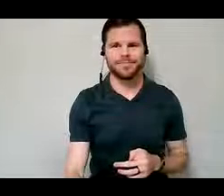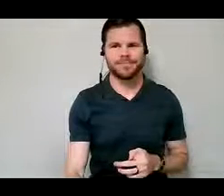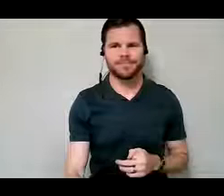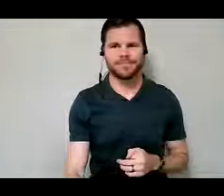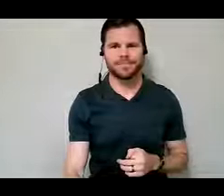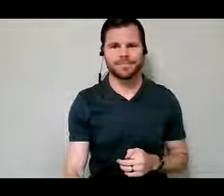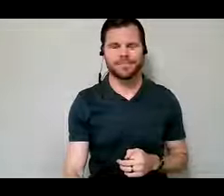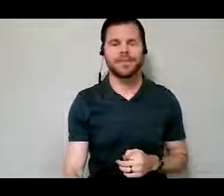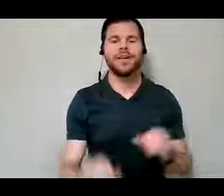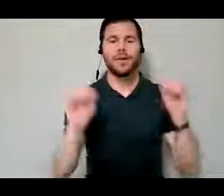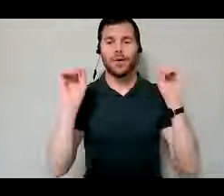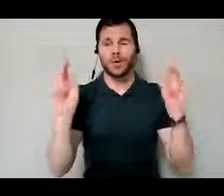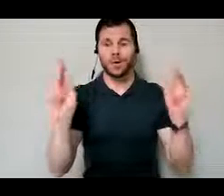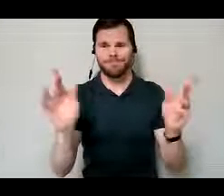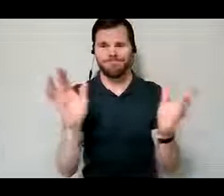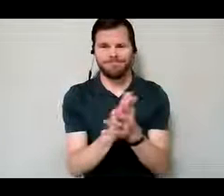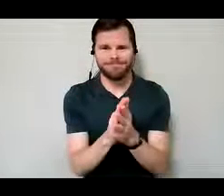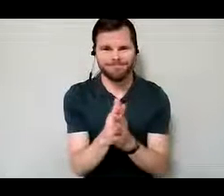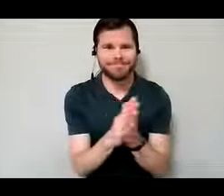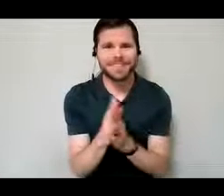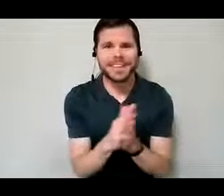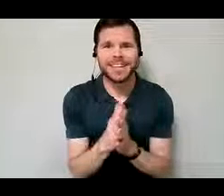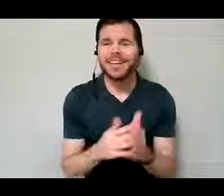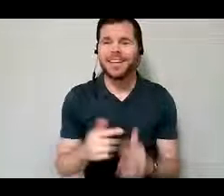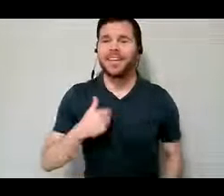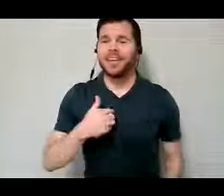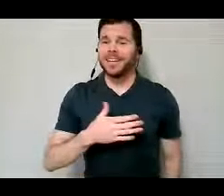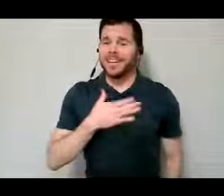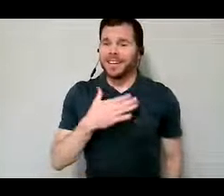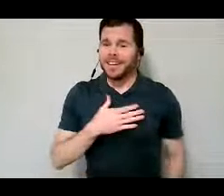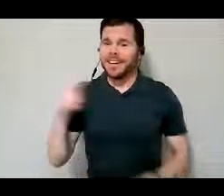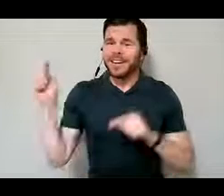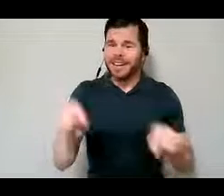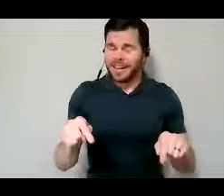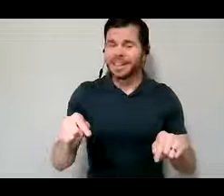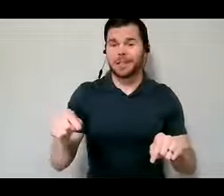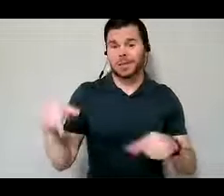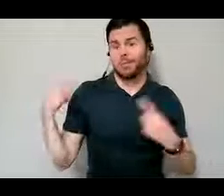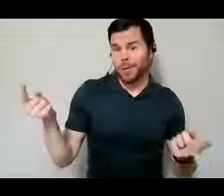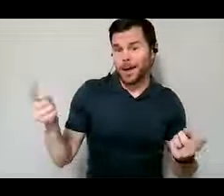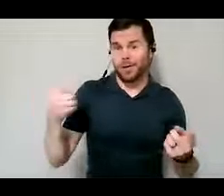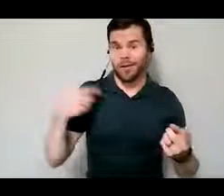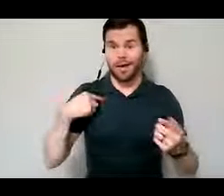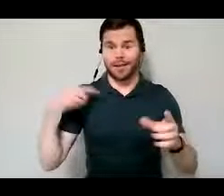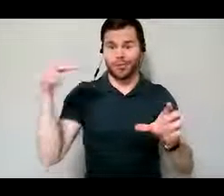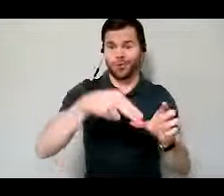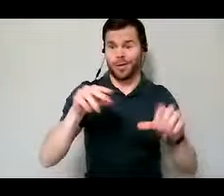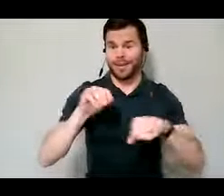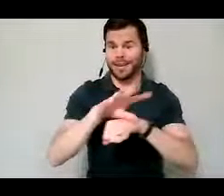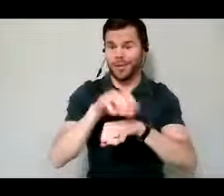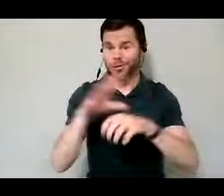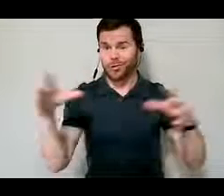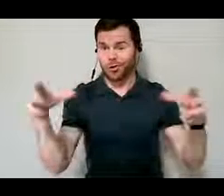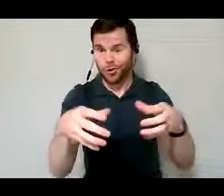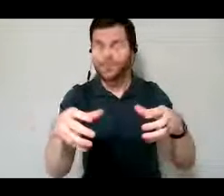Okay. So it's good to be here. It's been a while since I've been around the counselors. So this is always a wonderful space to